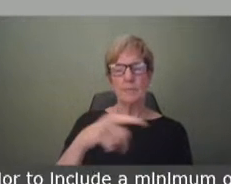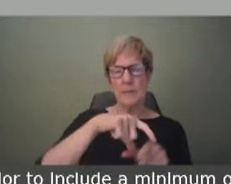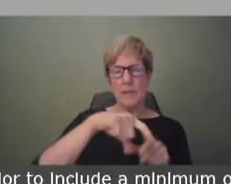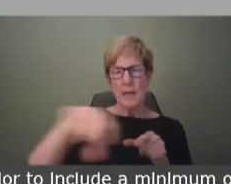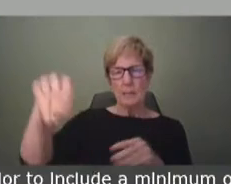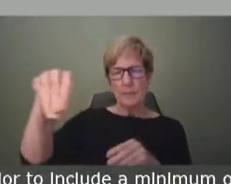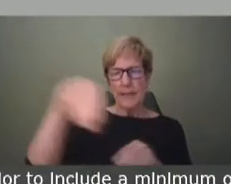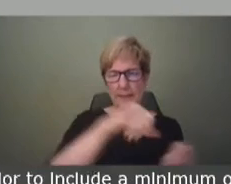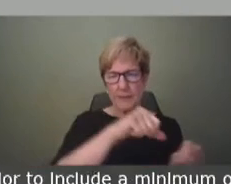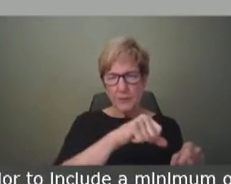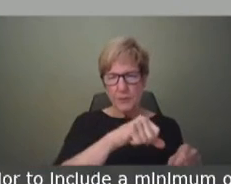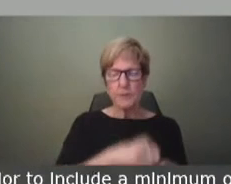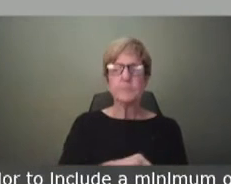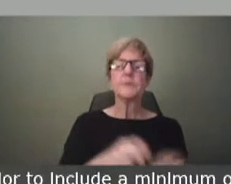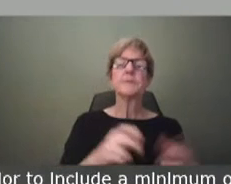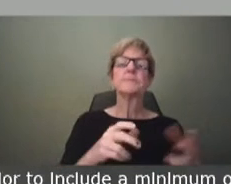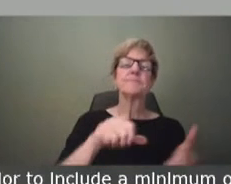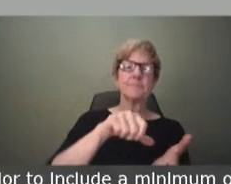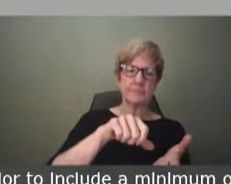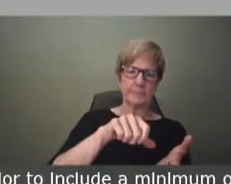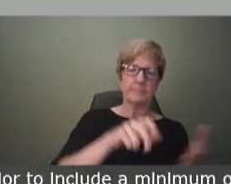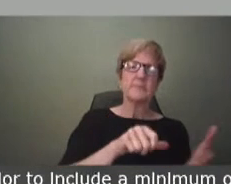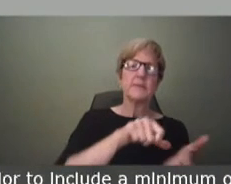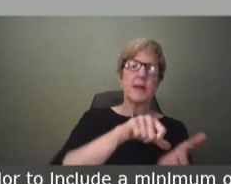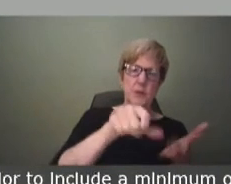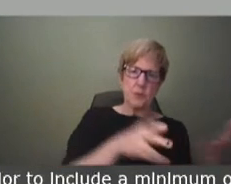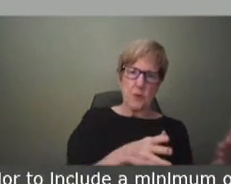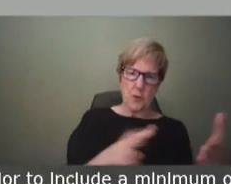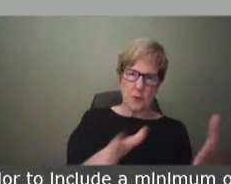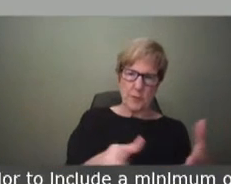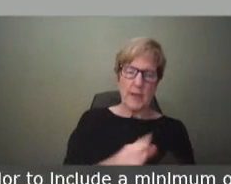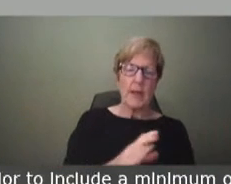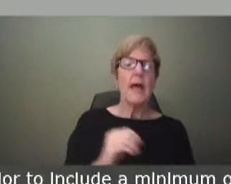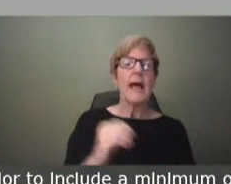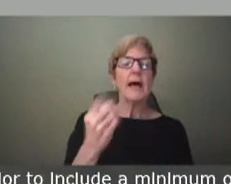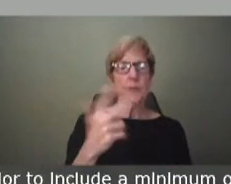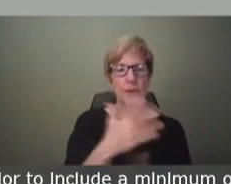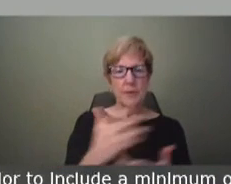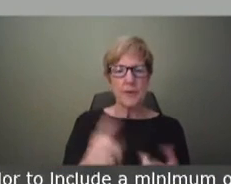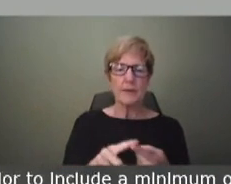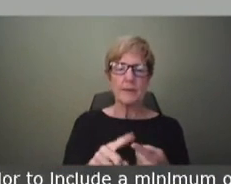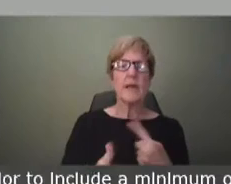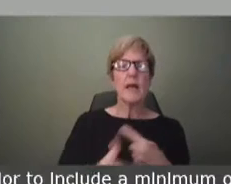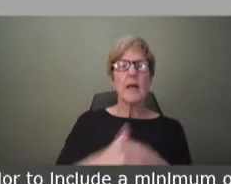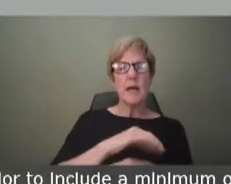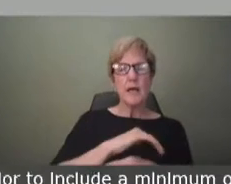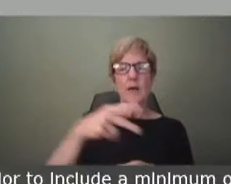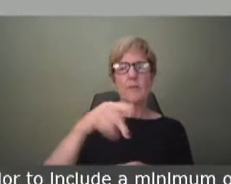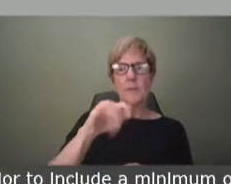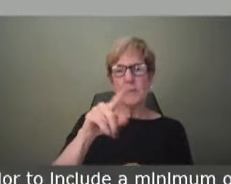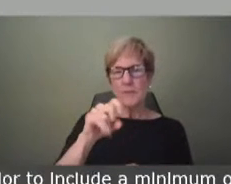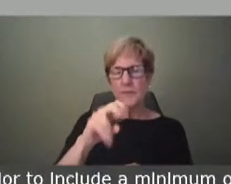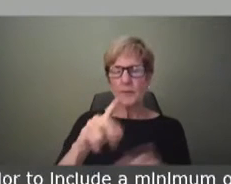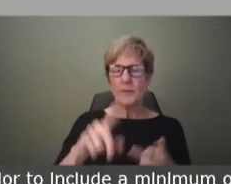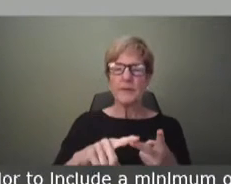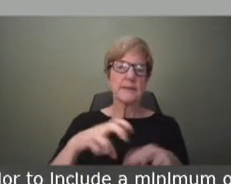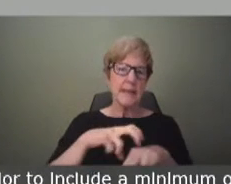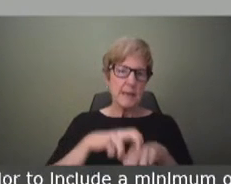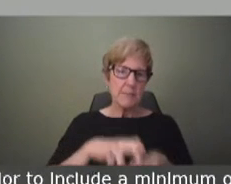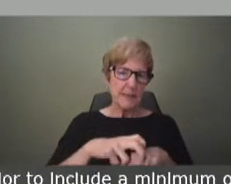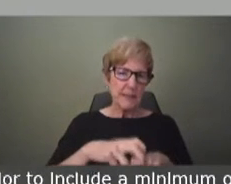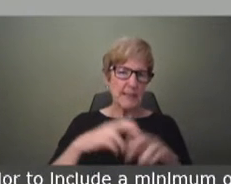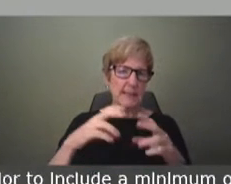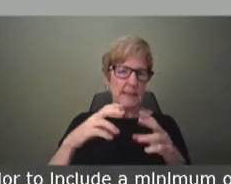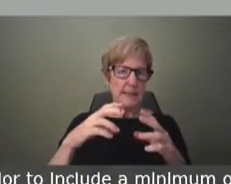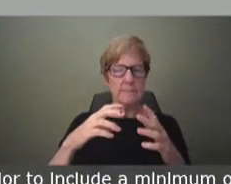would provide an amenity Corridor which would include three things uh such as covered Pavilion or benches picnic tables uh fitness